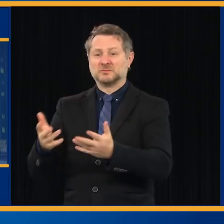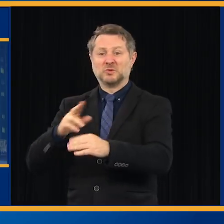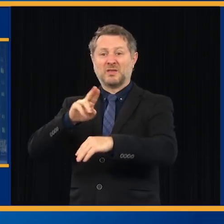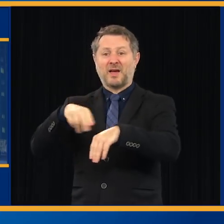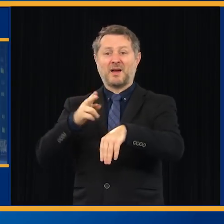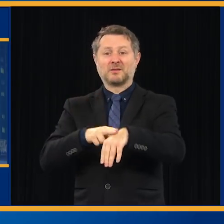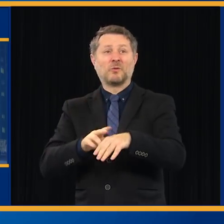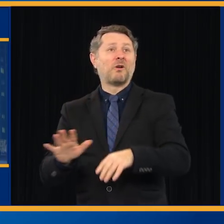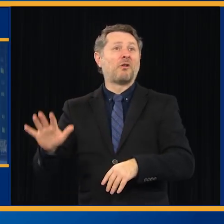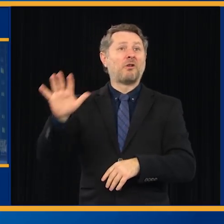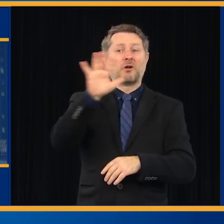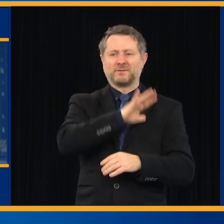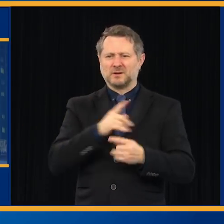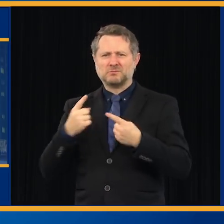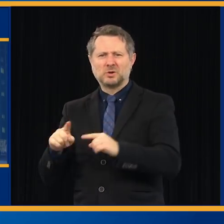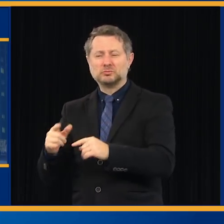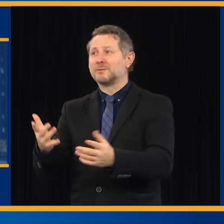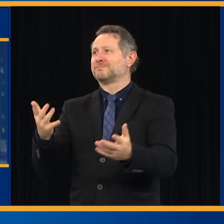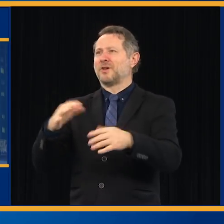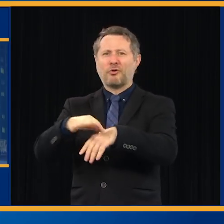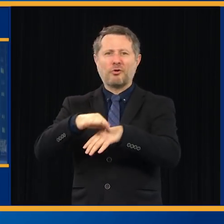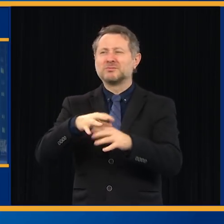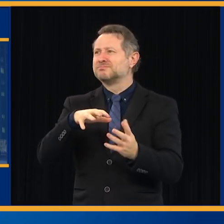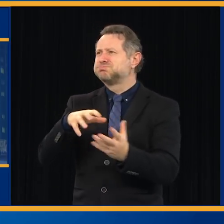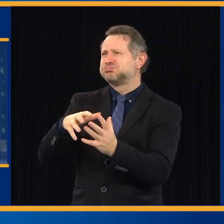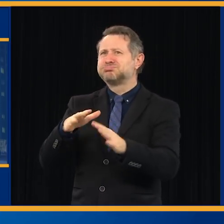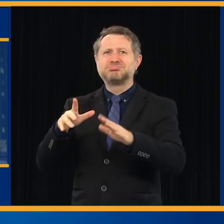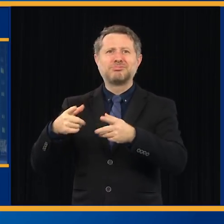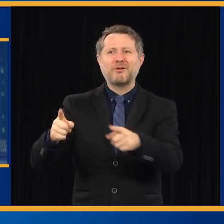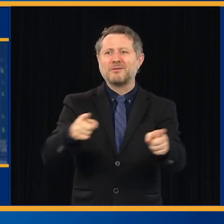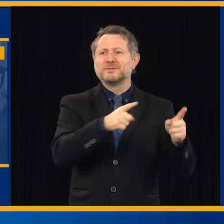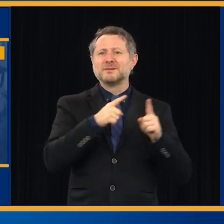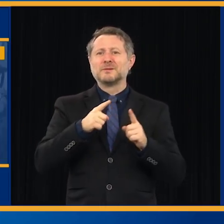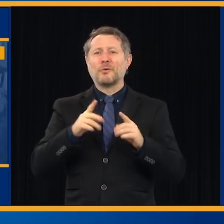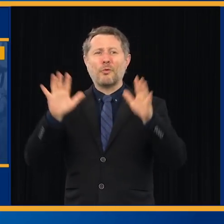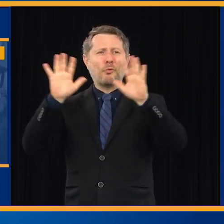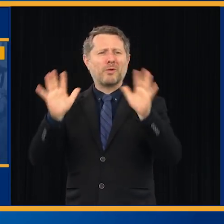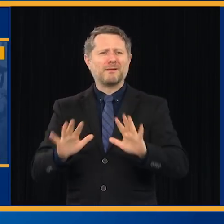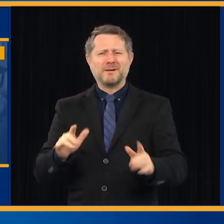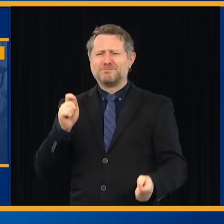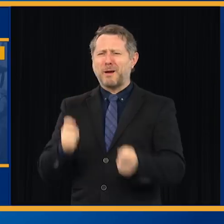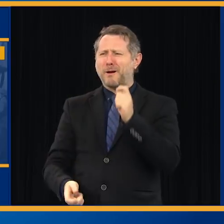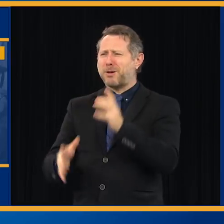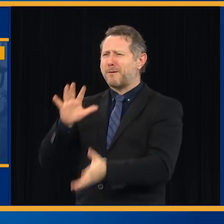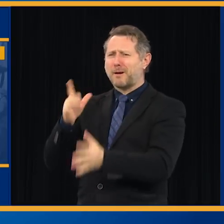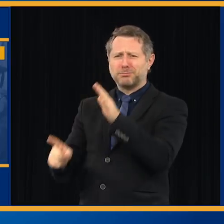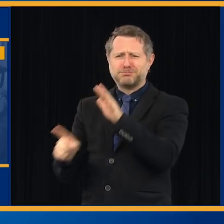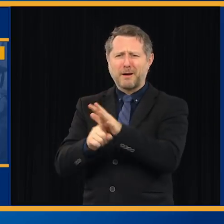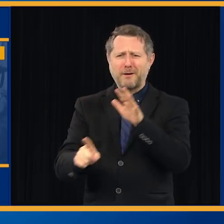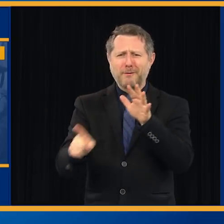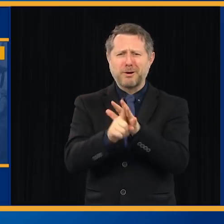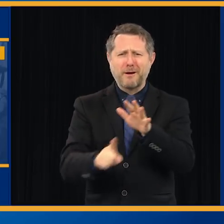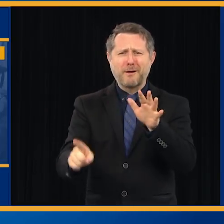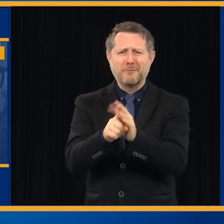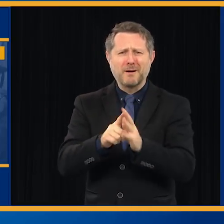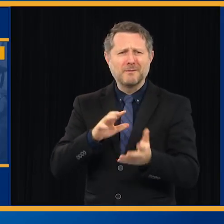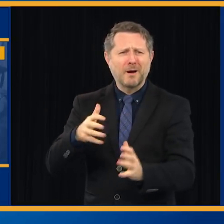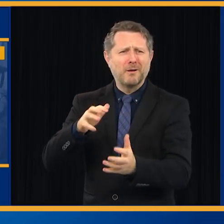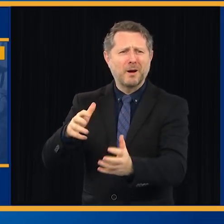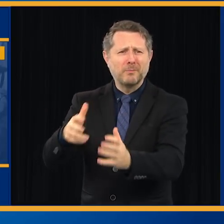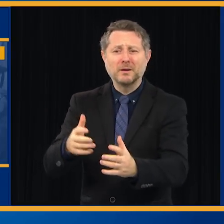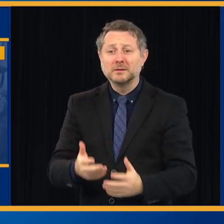threats, threats from emergency weather that we've never seen before. And if you look back, as far